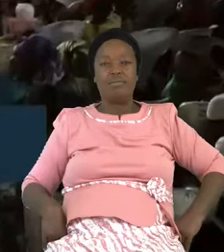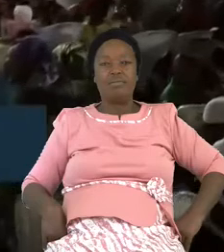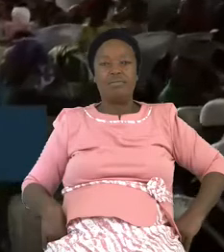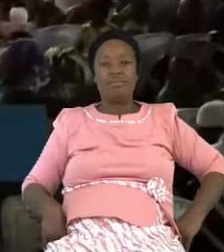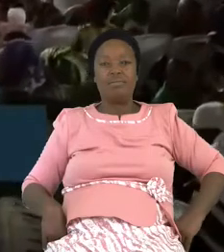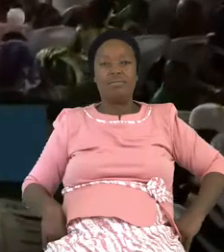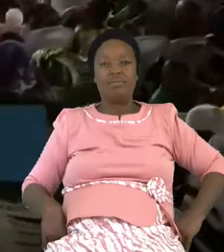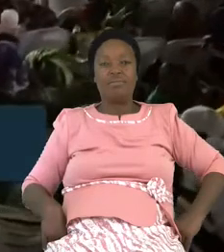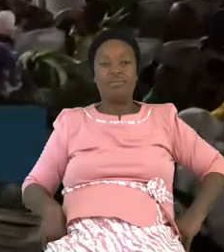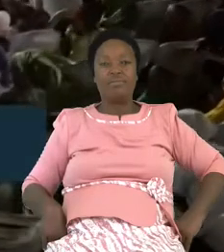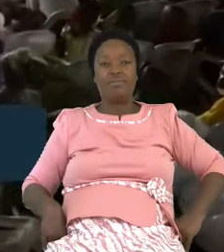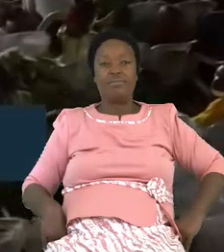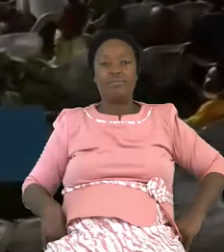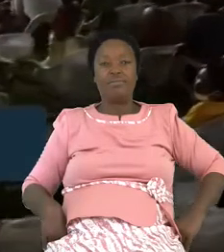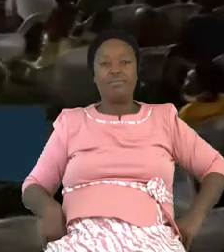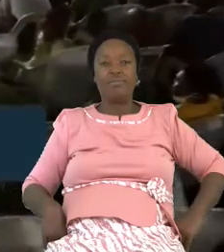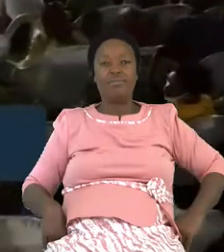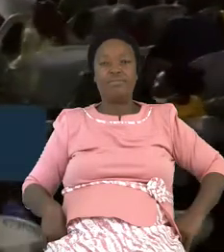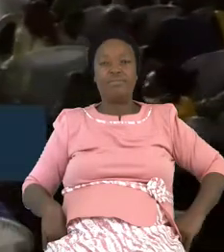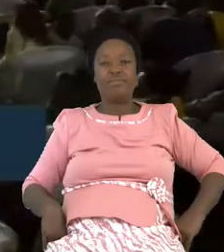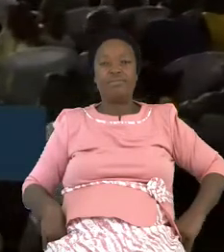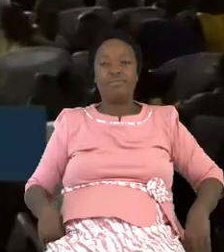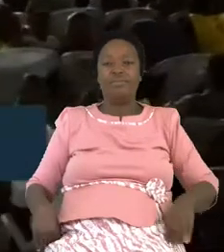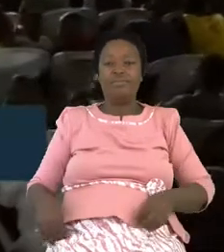Counselors, let's do that very quickly.